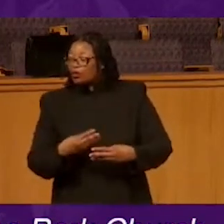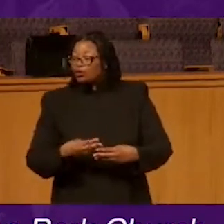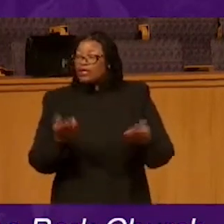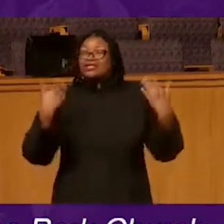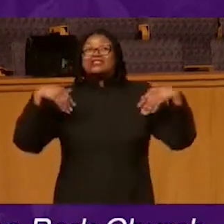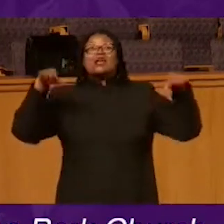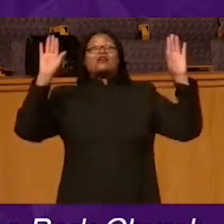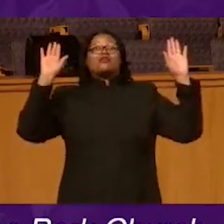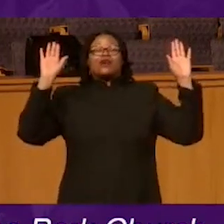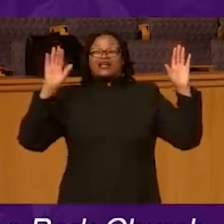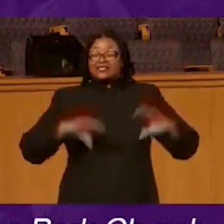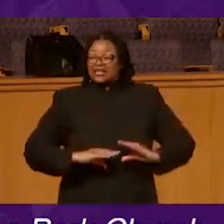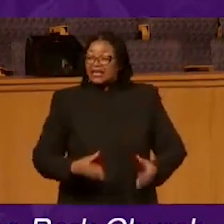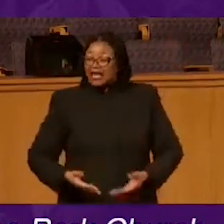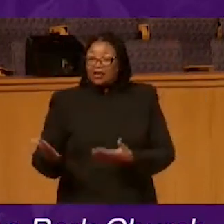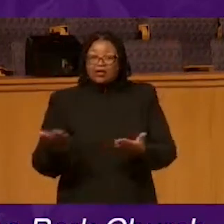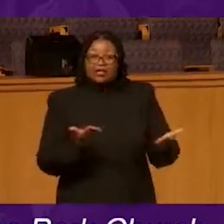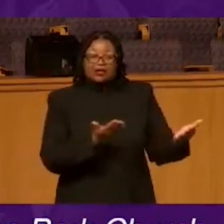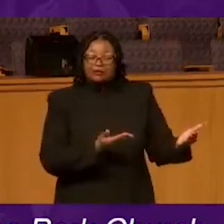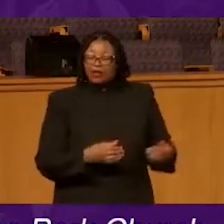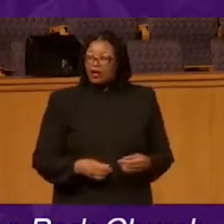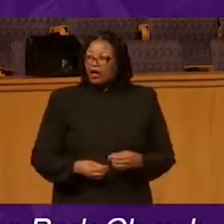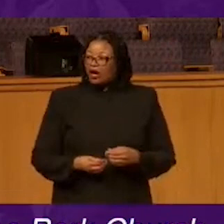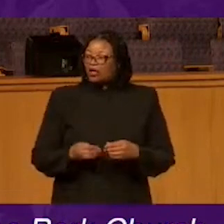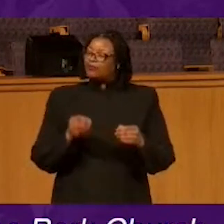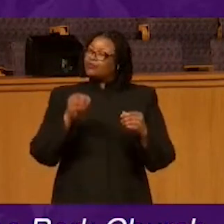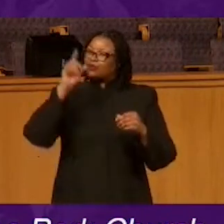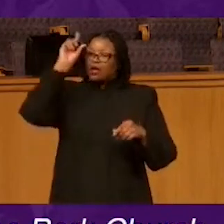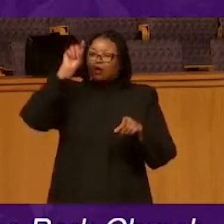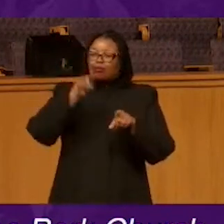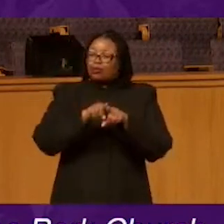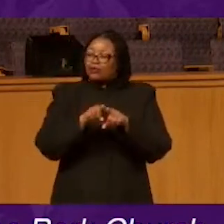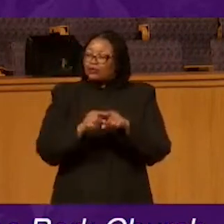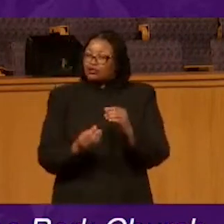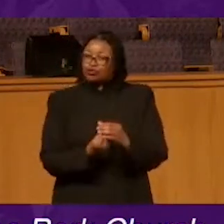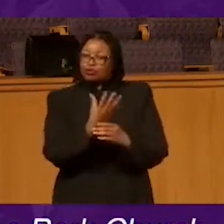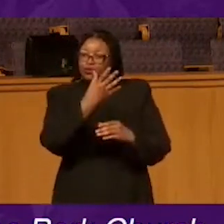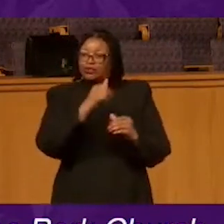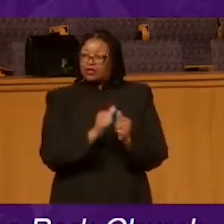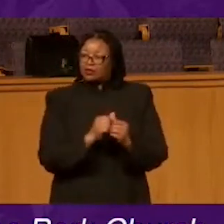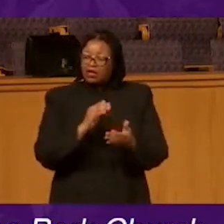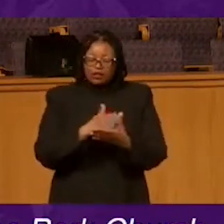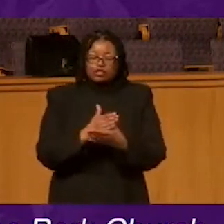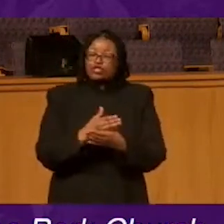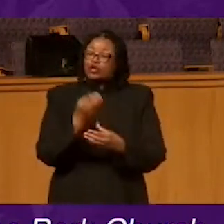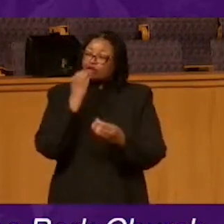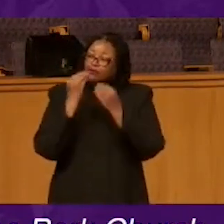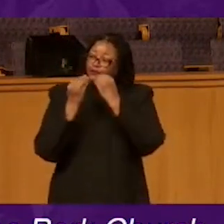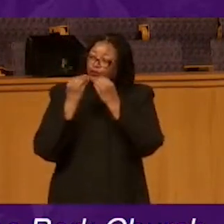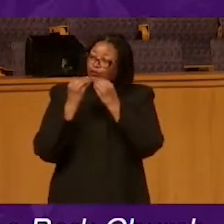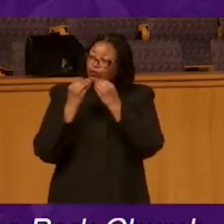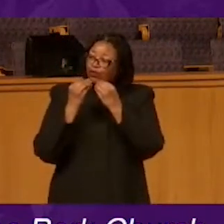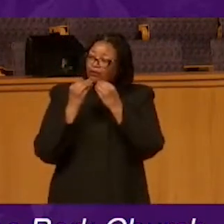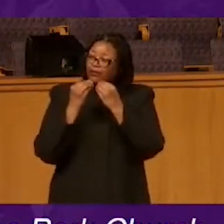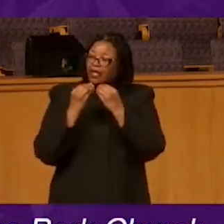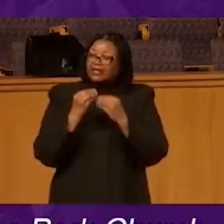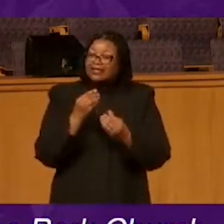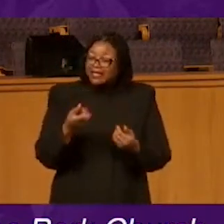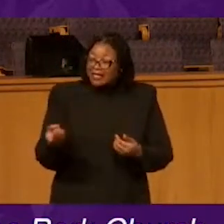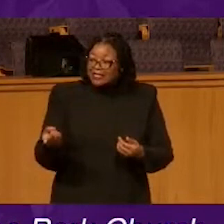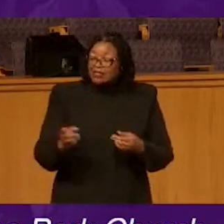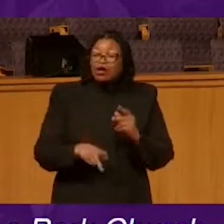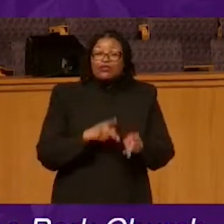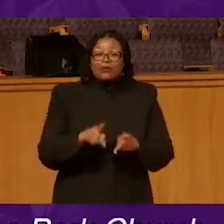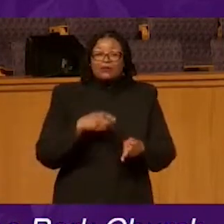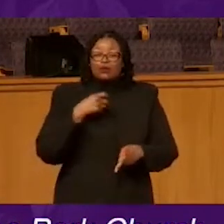for him. His brothers grew up with him, shared beds, shared rooms, shared meals with him. These are the people who've known